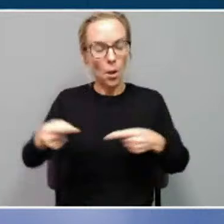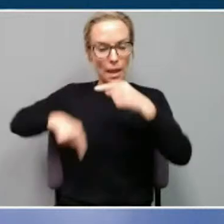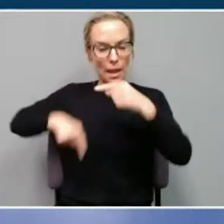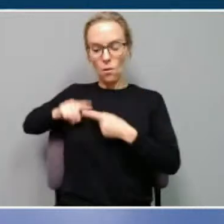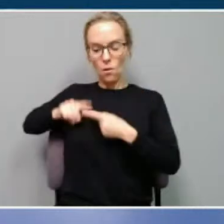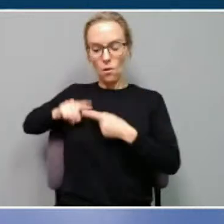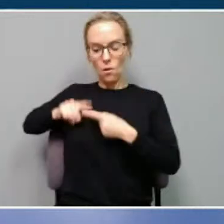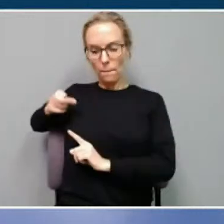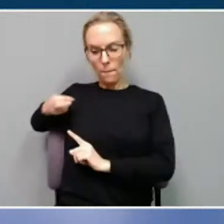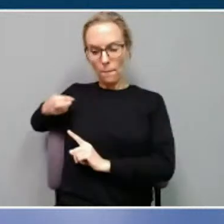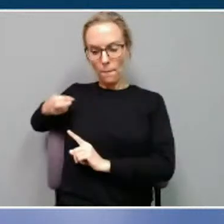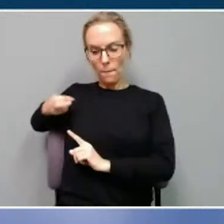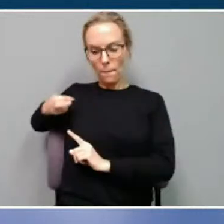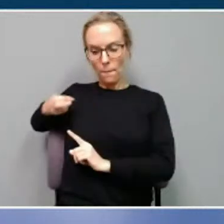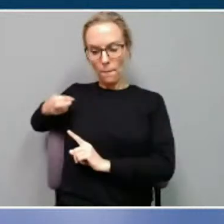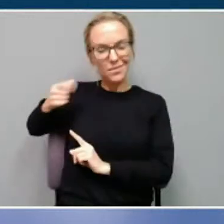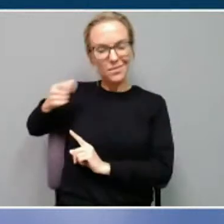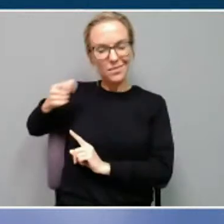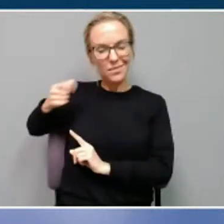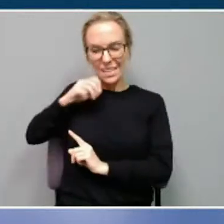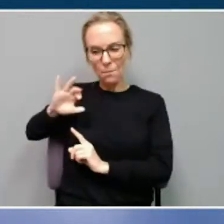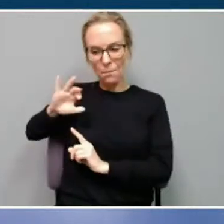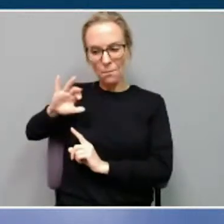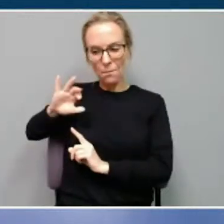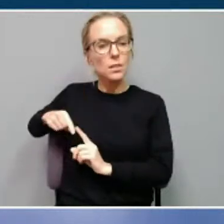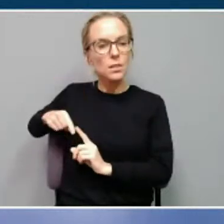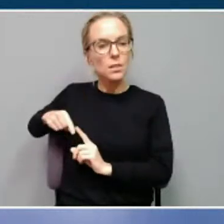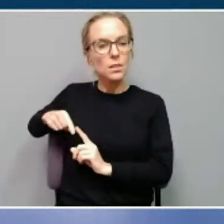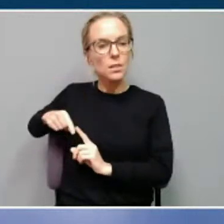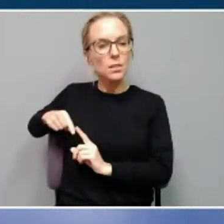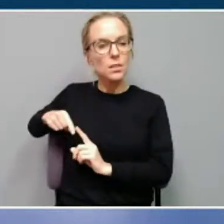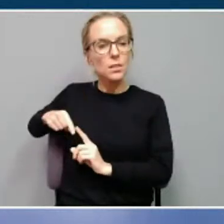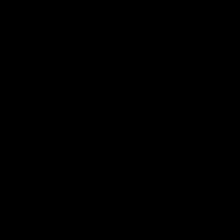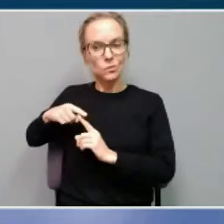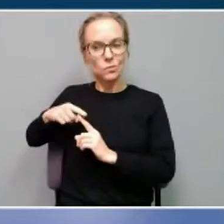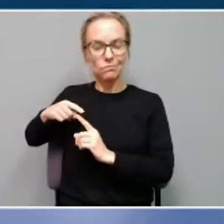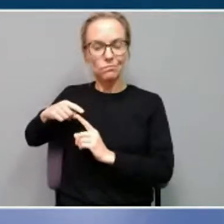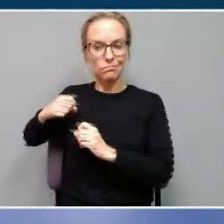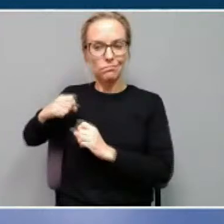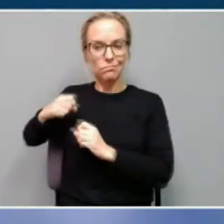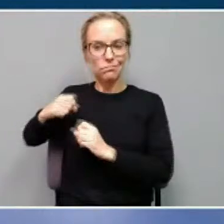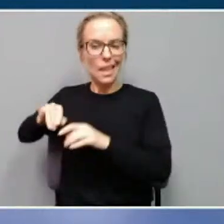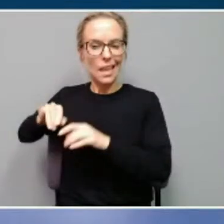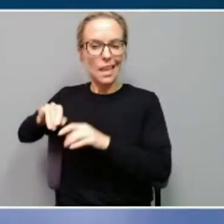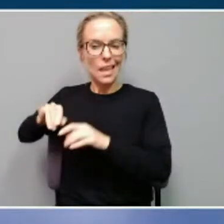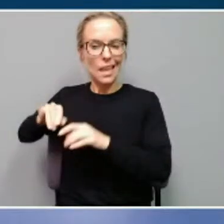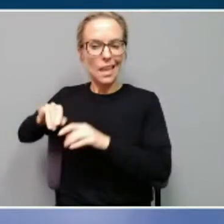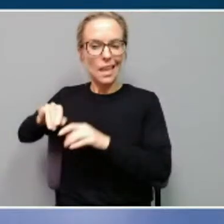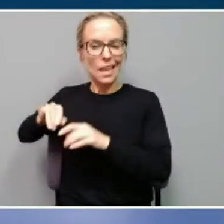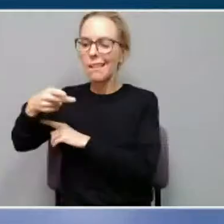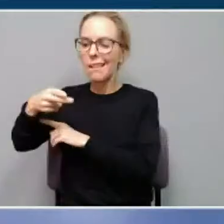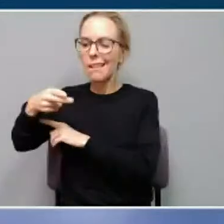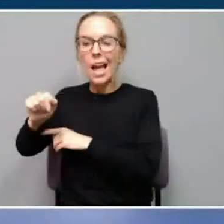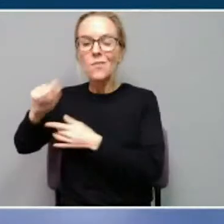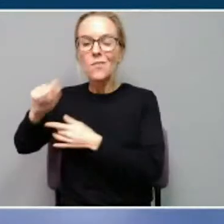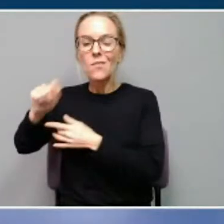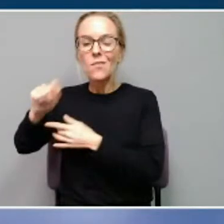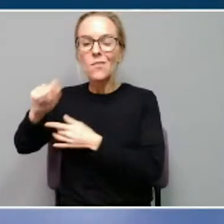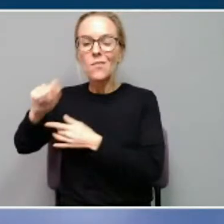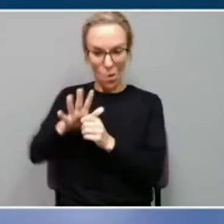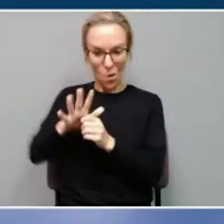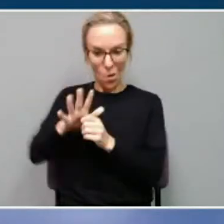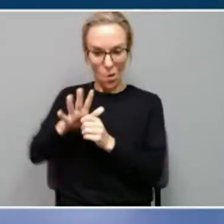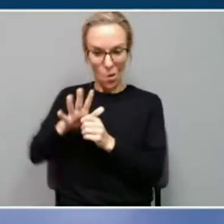really fighting the Alpha variant, if we can go to the next one, into when what we saw was the Delta variant, still